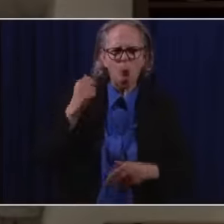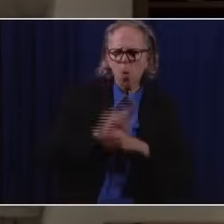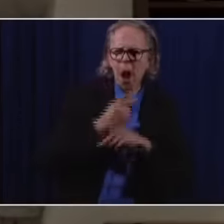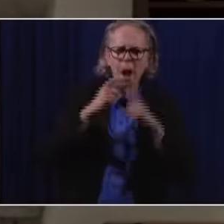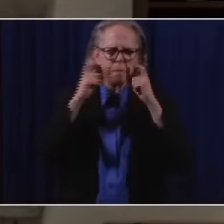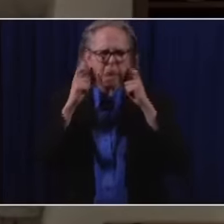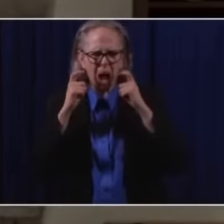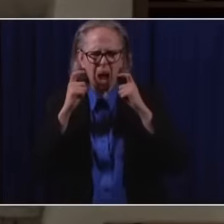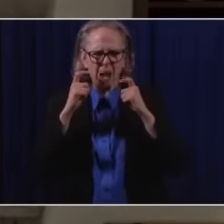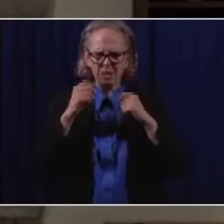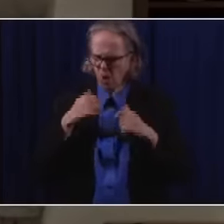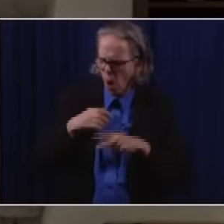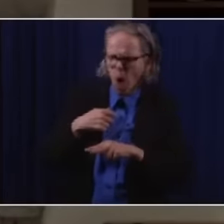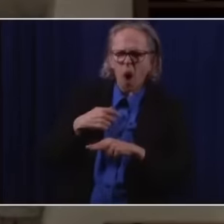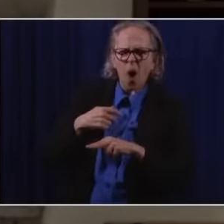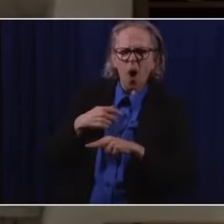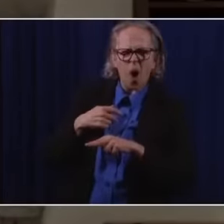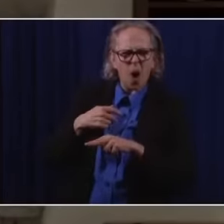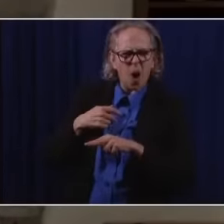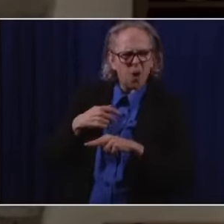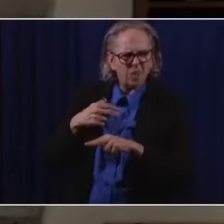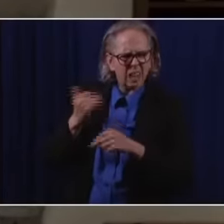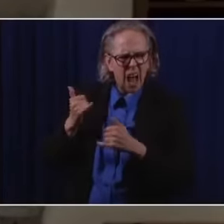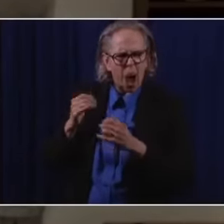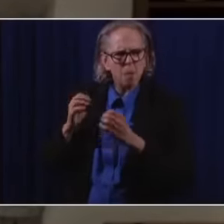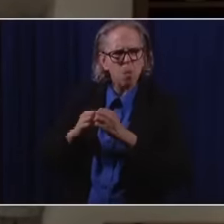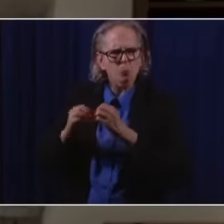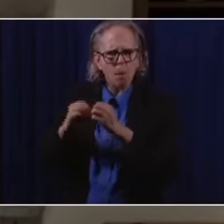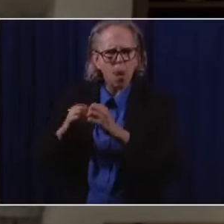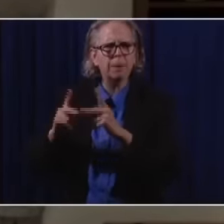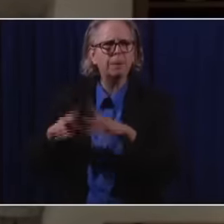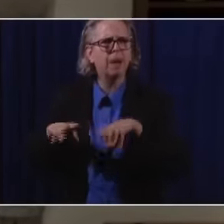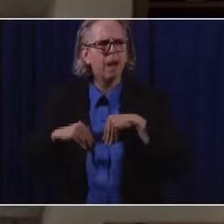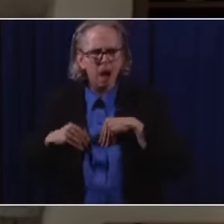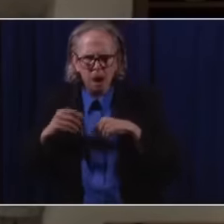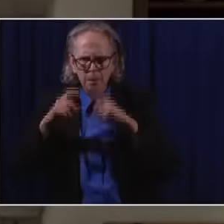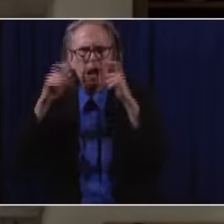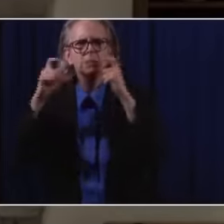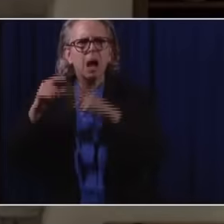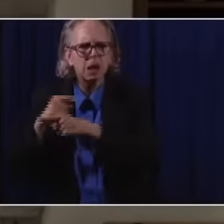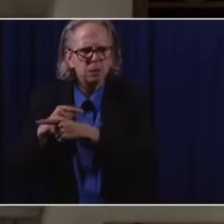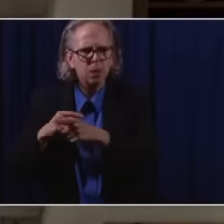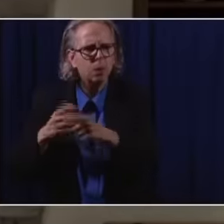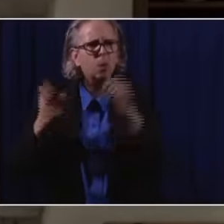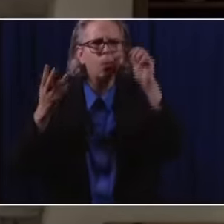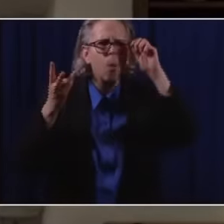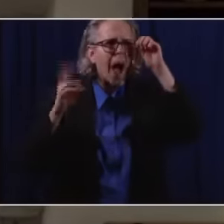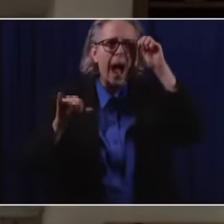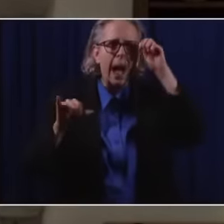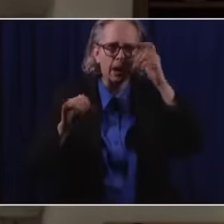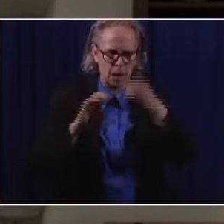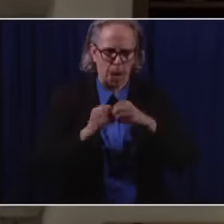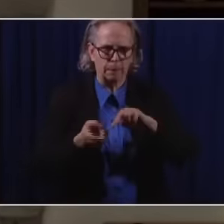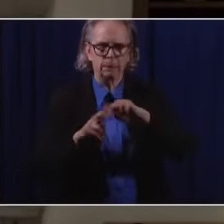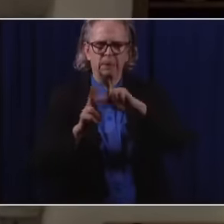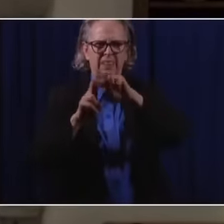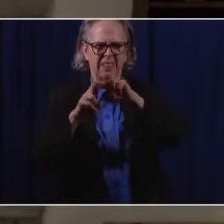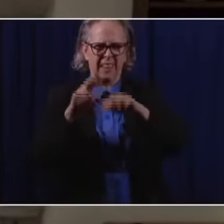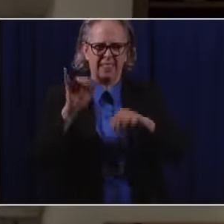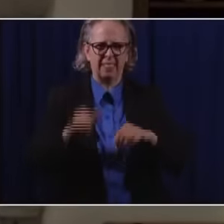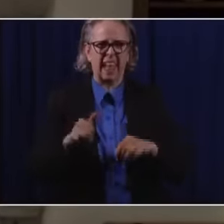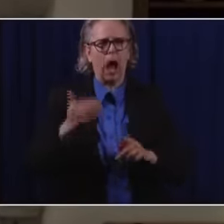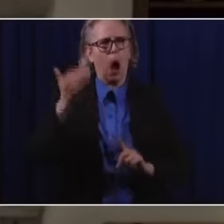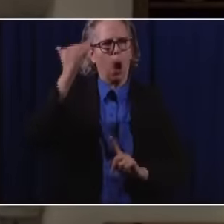days. And basically, he said they're concerned. They're seeing these numbers go up. They know more people who are coming down with